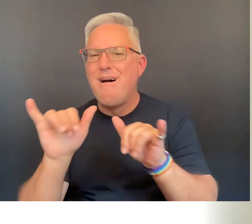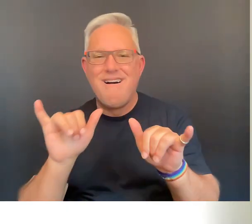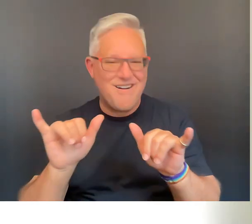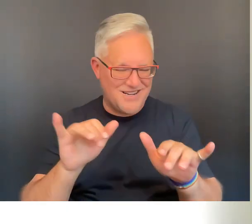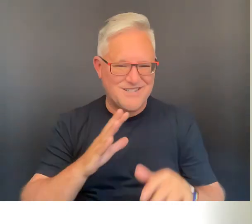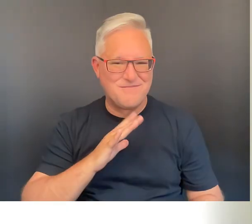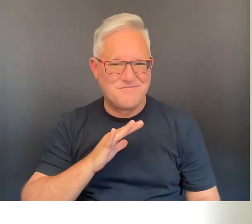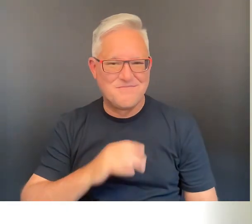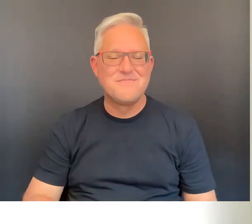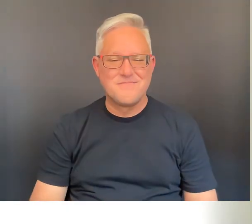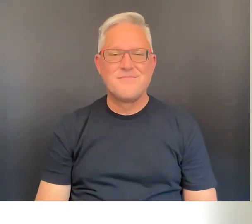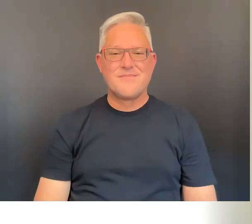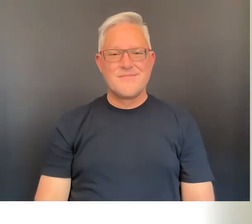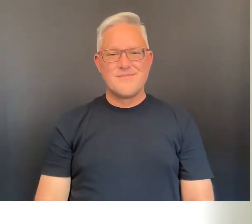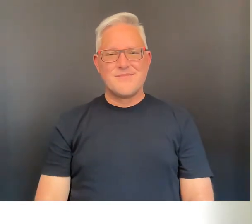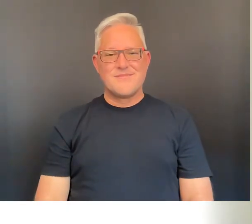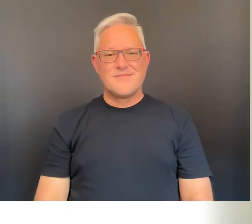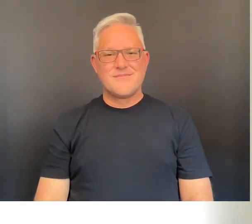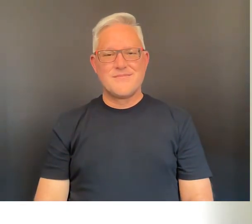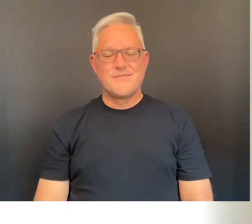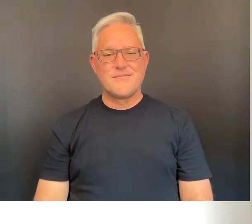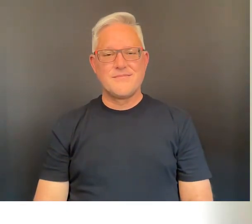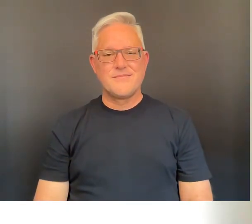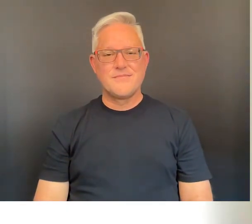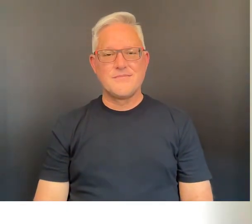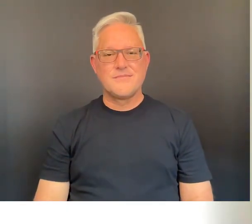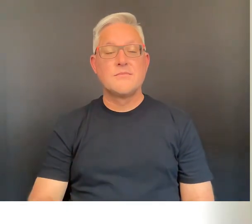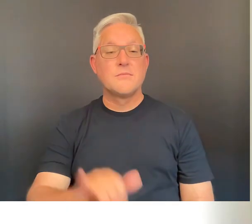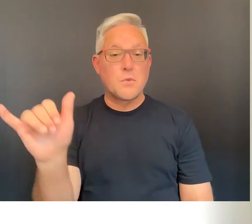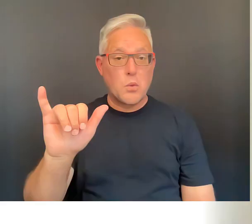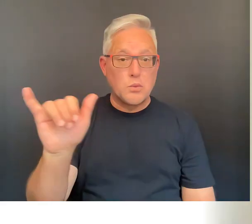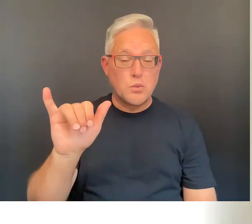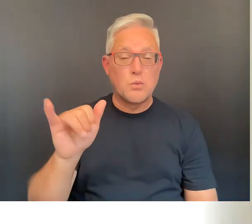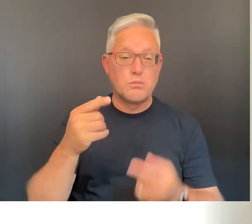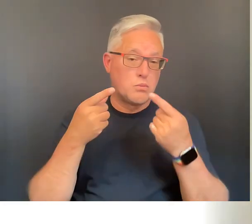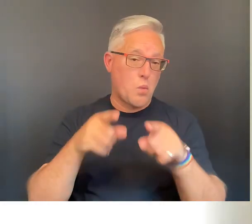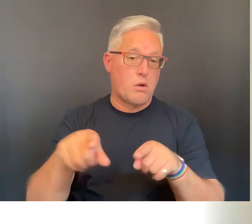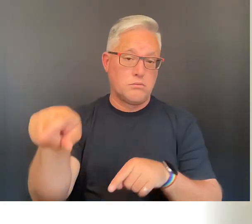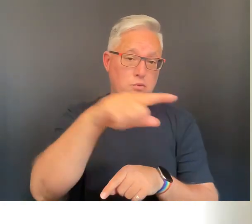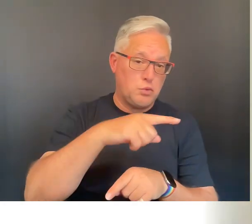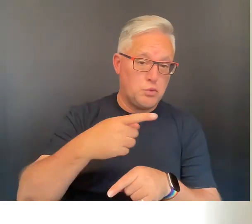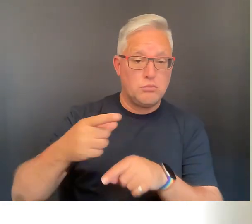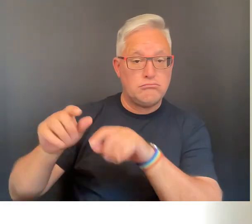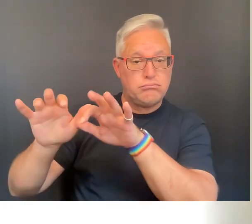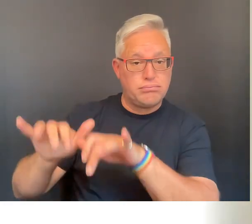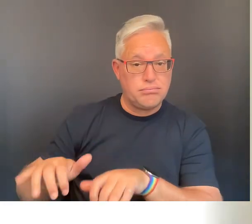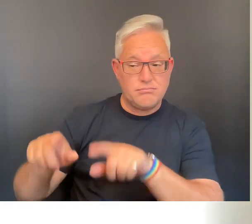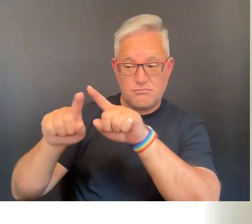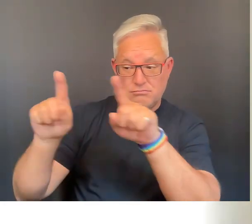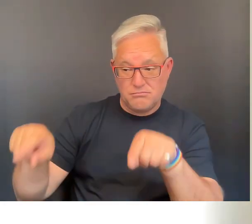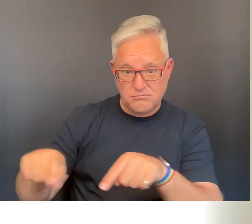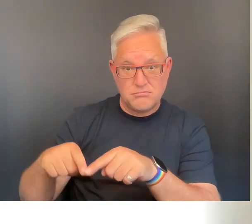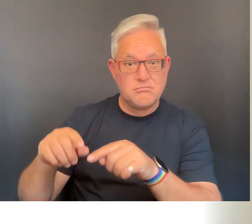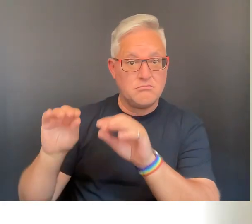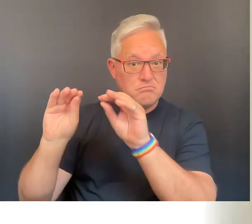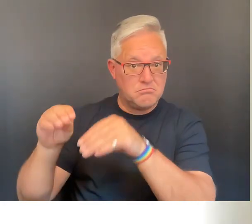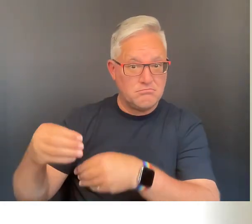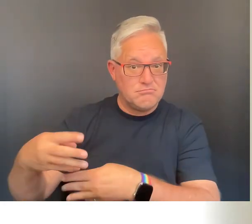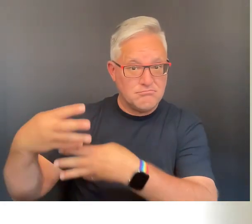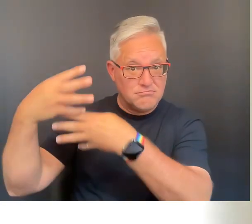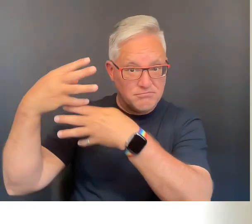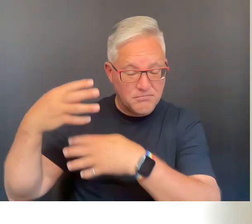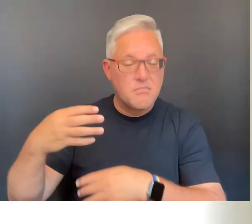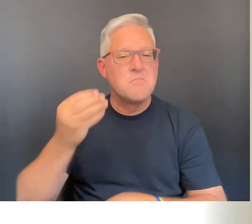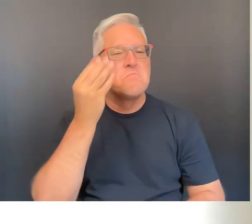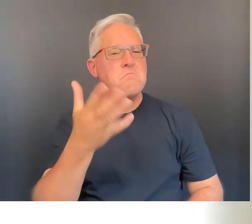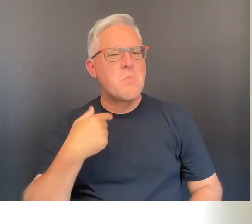in from. I do want to say while you're doing that, or as you feel, as you're willing and able, we do